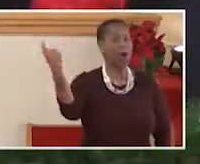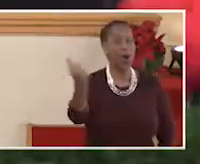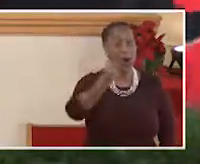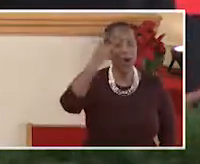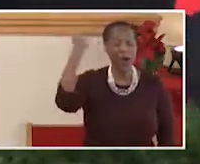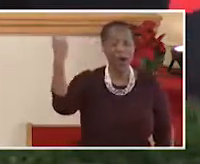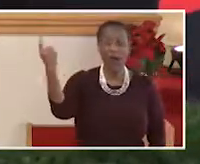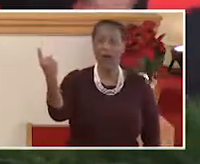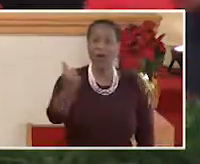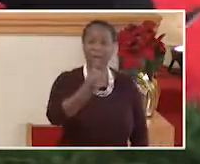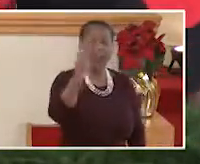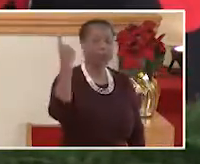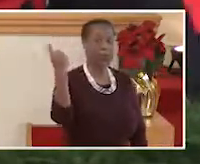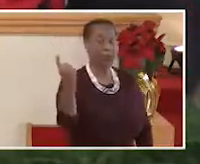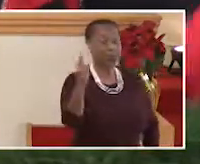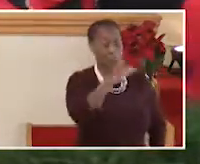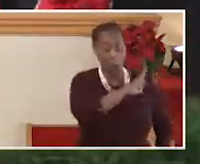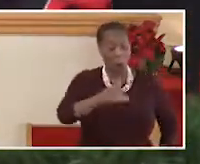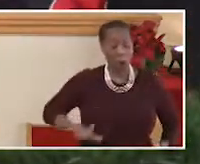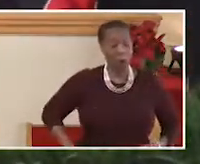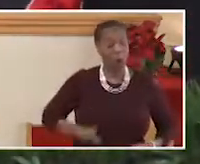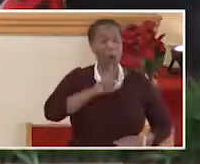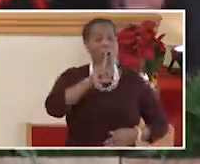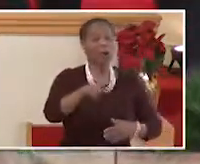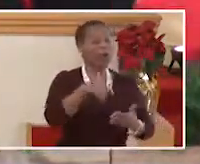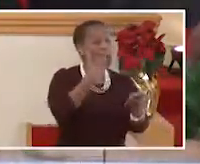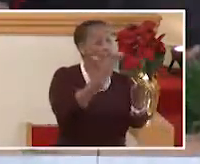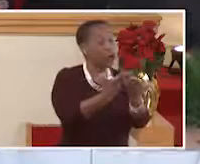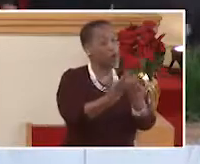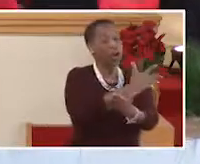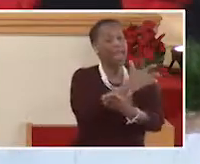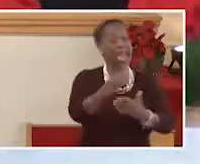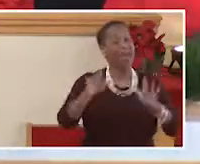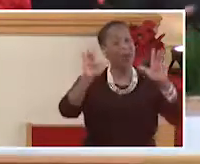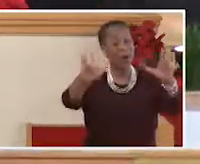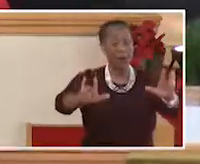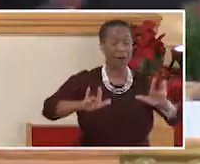forever. My. Somebody come to give him glory on this moment.